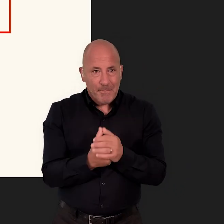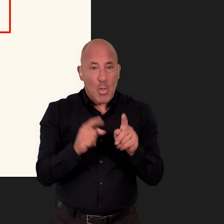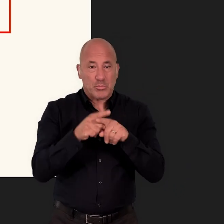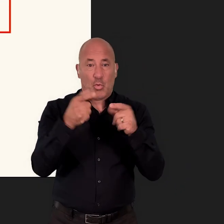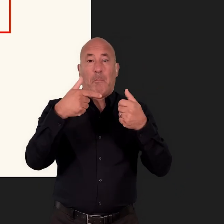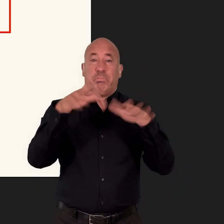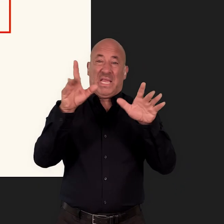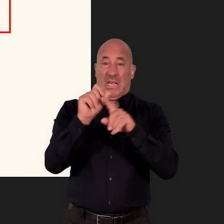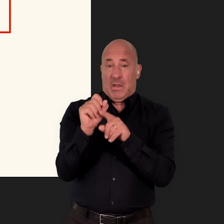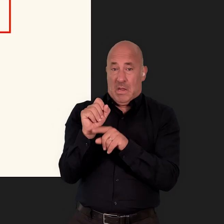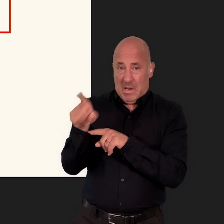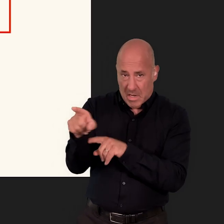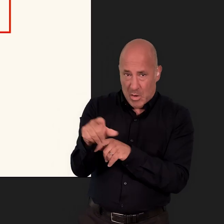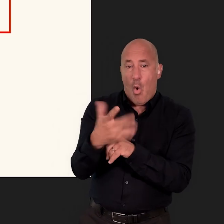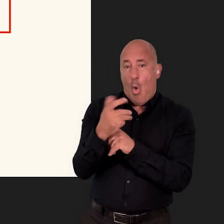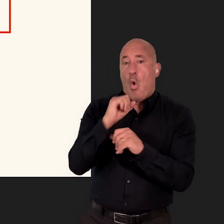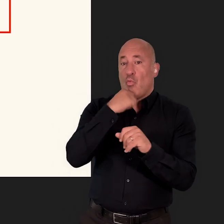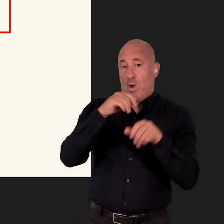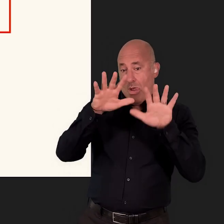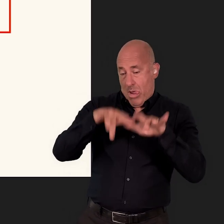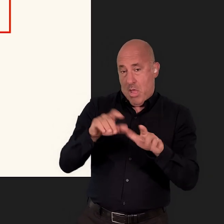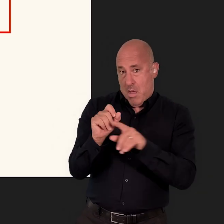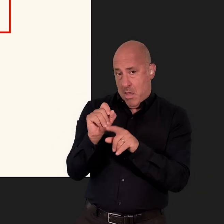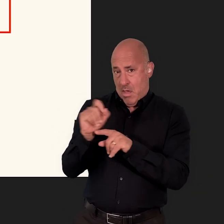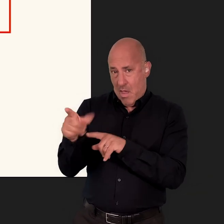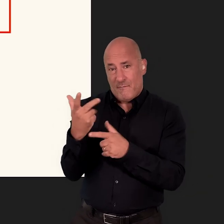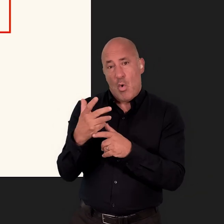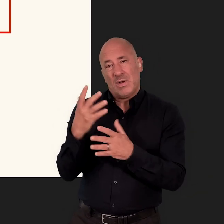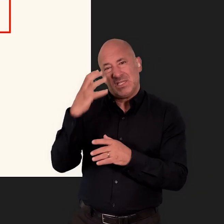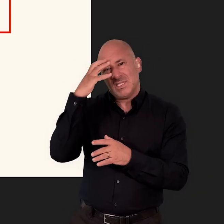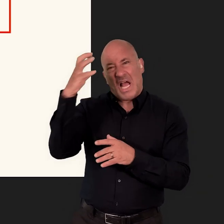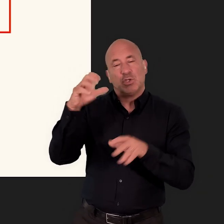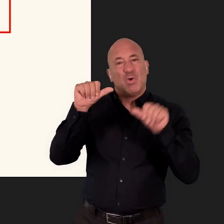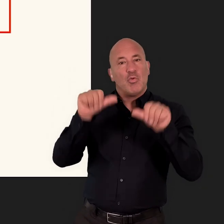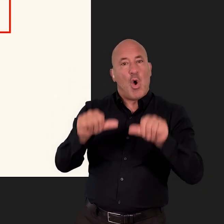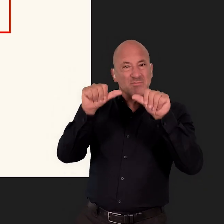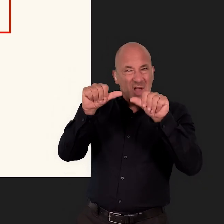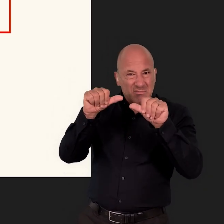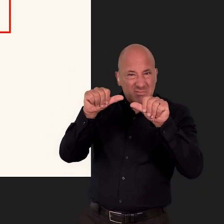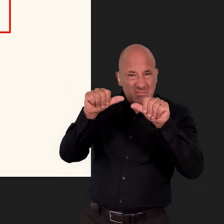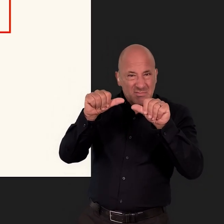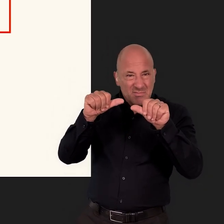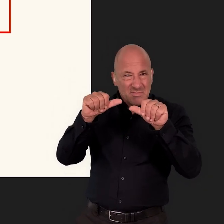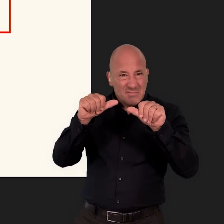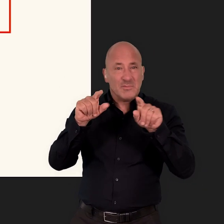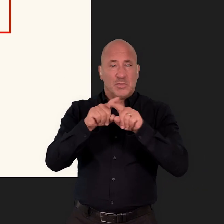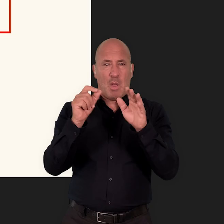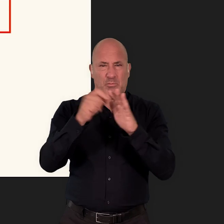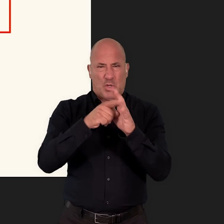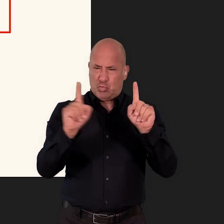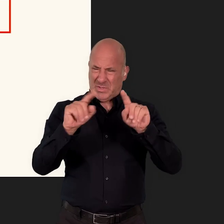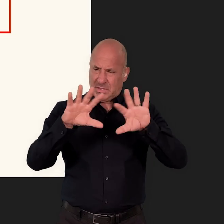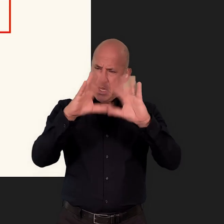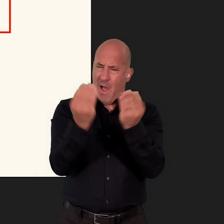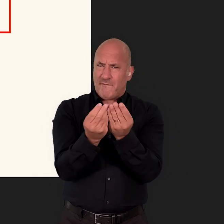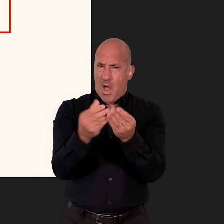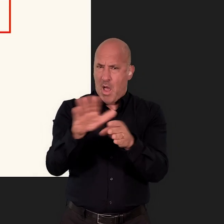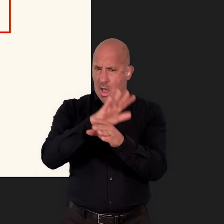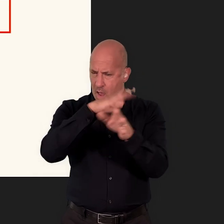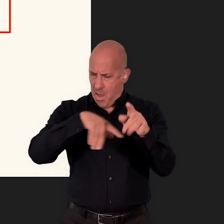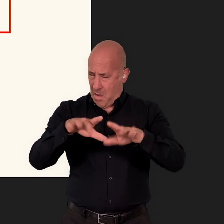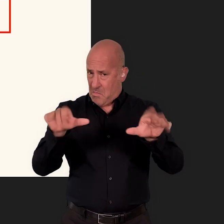accurate, you will have submitted or will be ready to submit applications for statutory consents, your